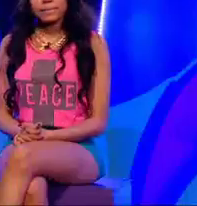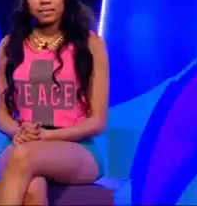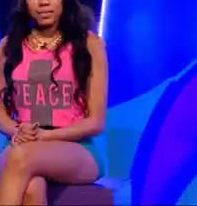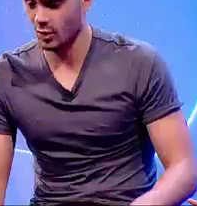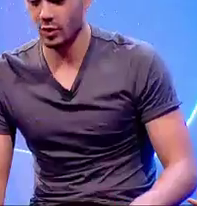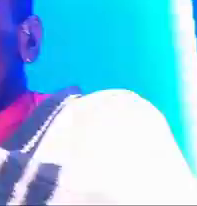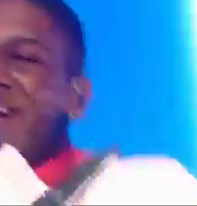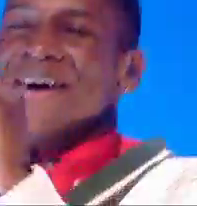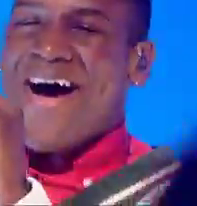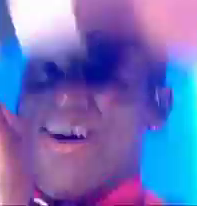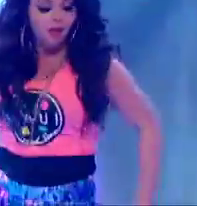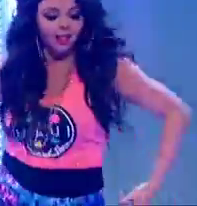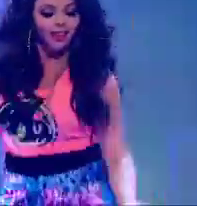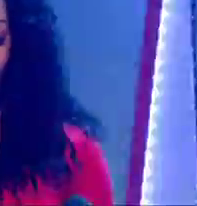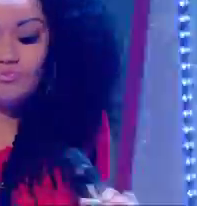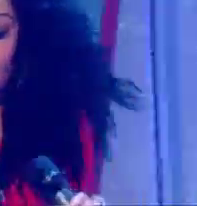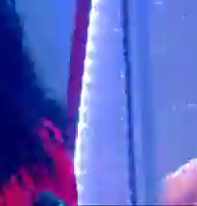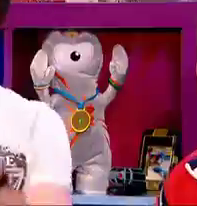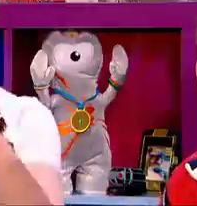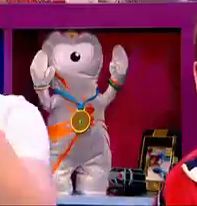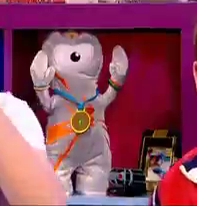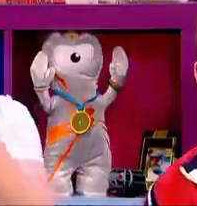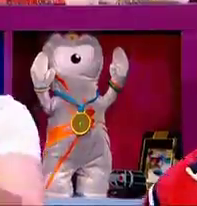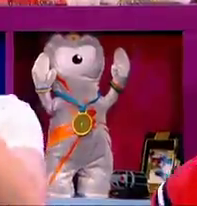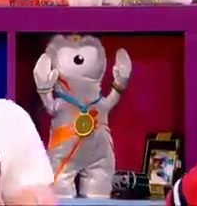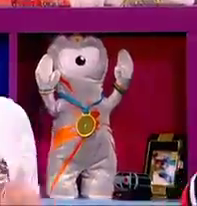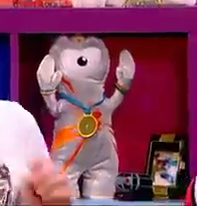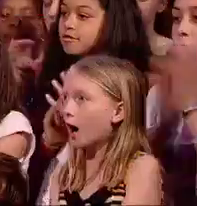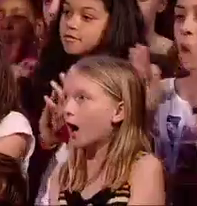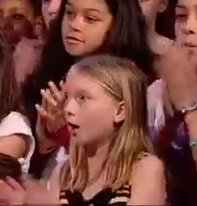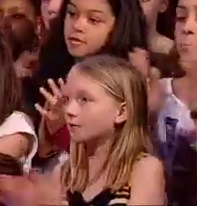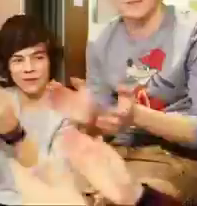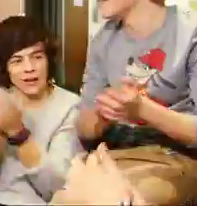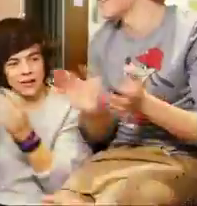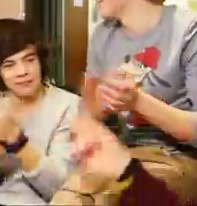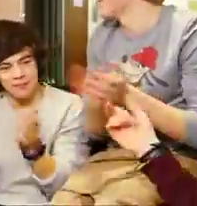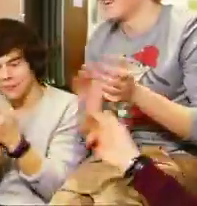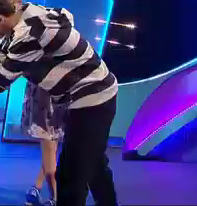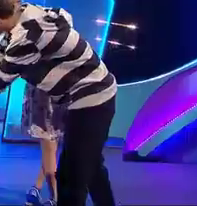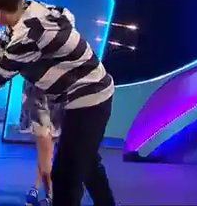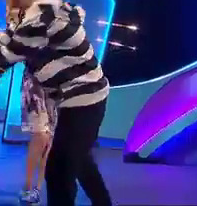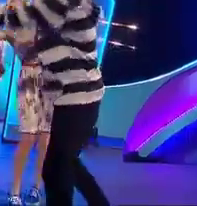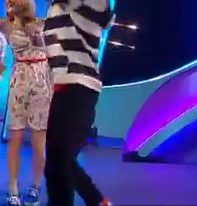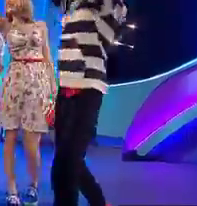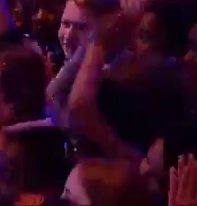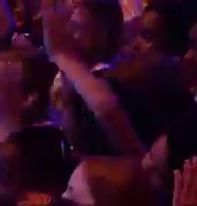feeling? Amazing. Awesome. We're ready. Are you? Now it's time for today's gadget. I love that!